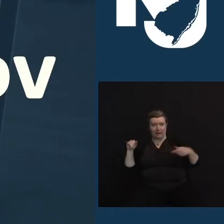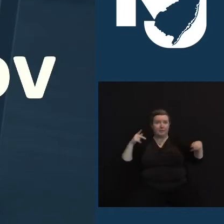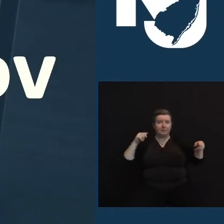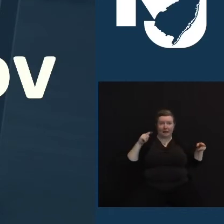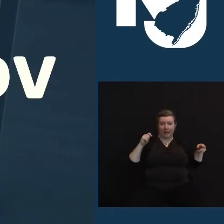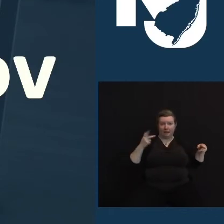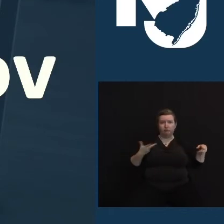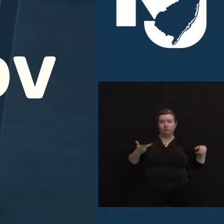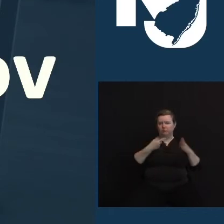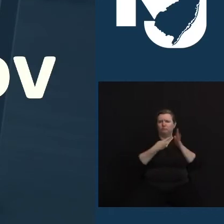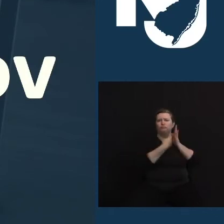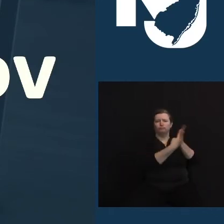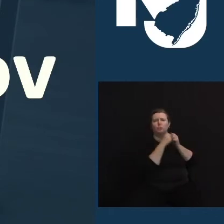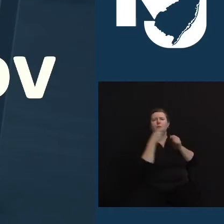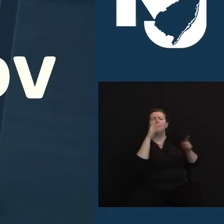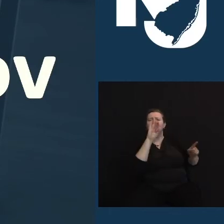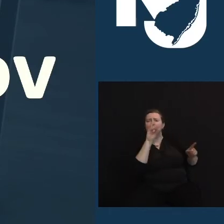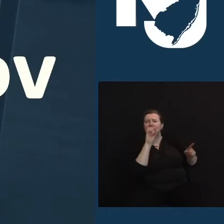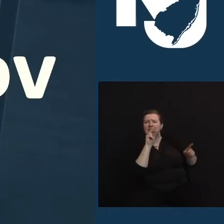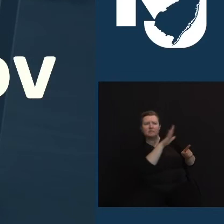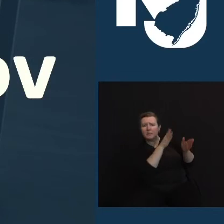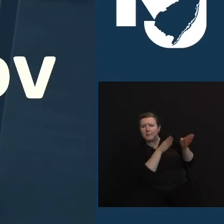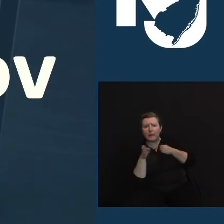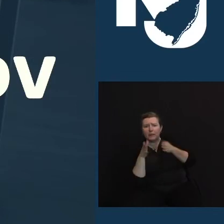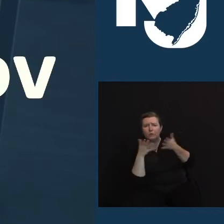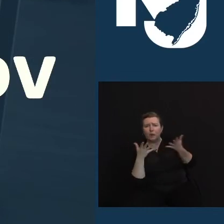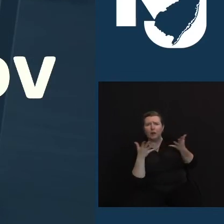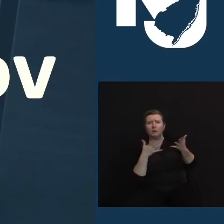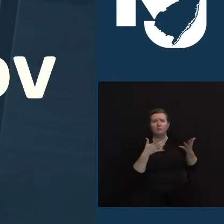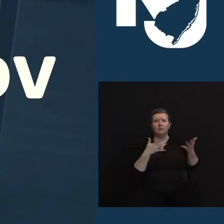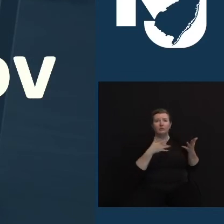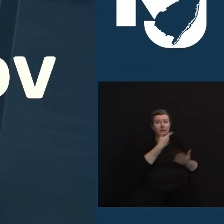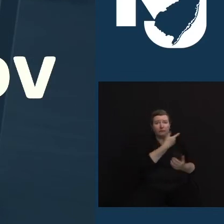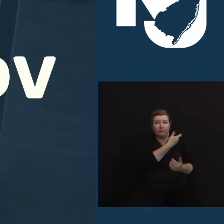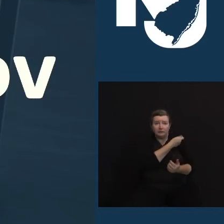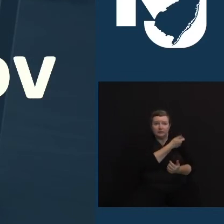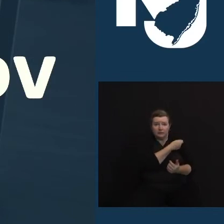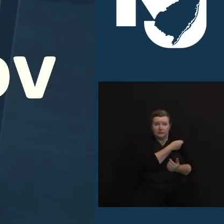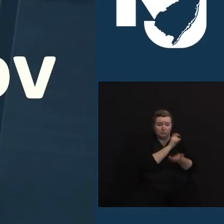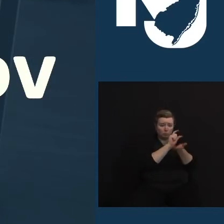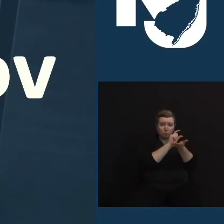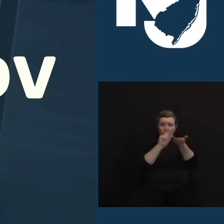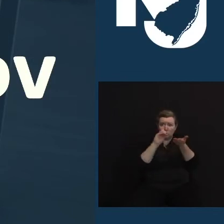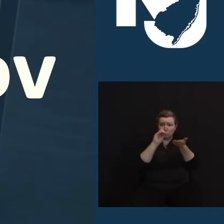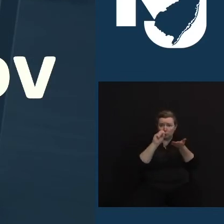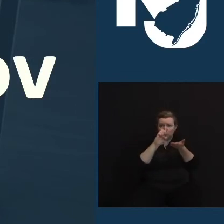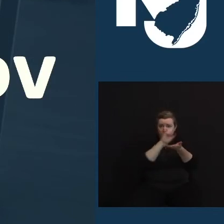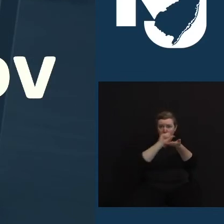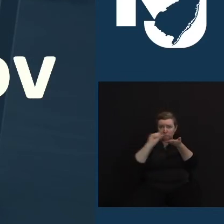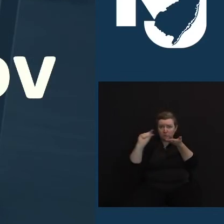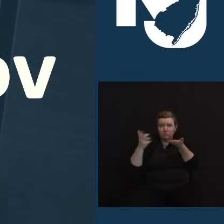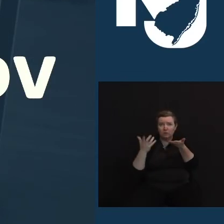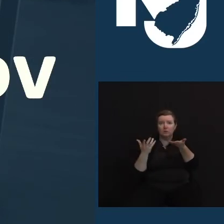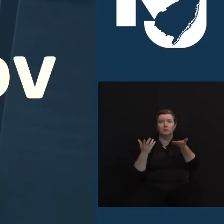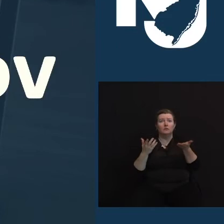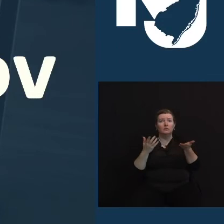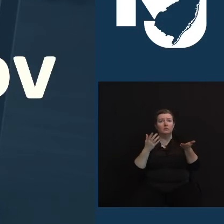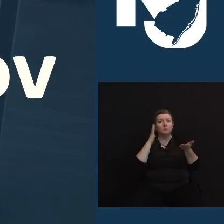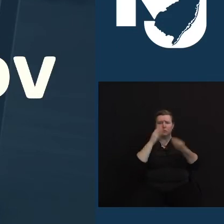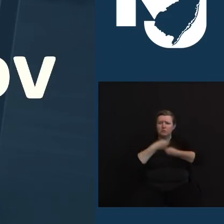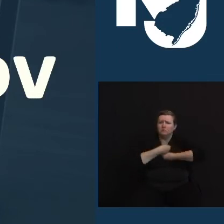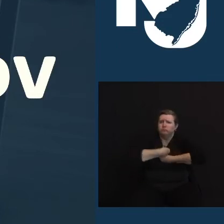incoming Biden team, that they would unload all doses with some amount of high conviction that they'll have the second